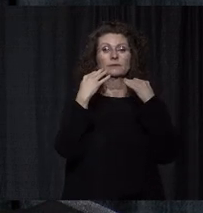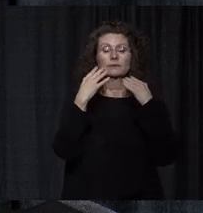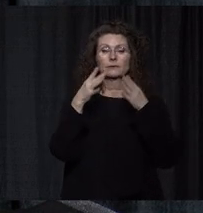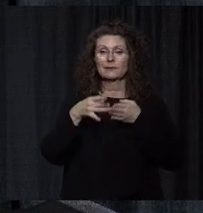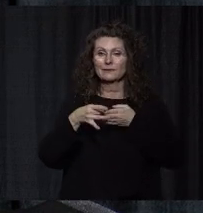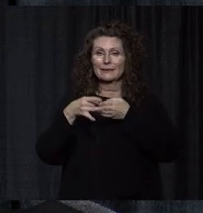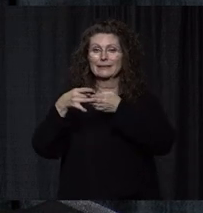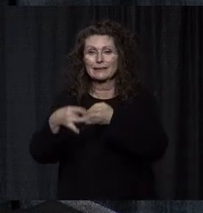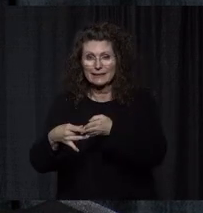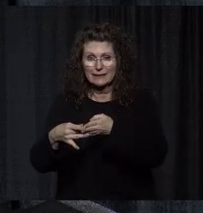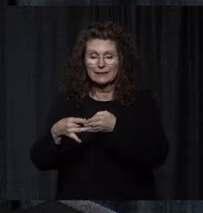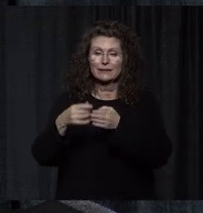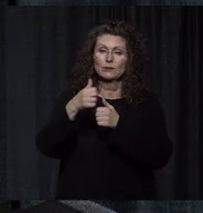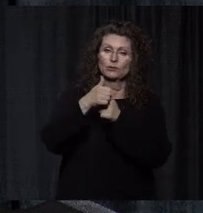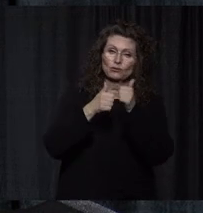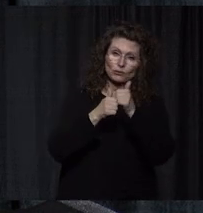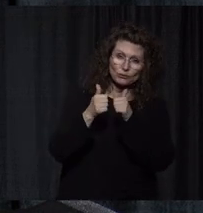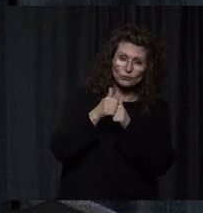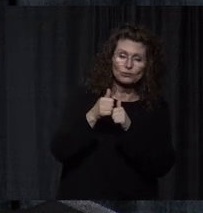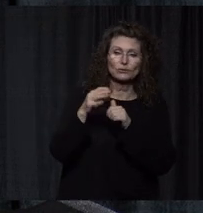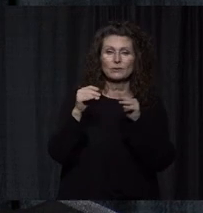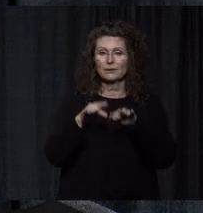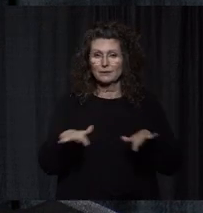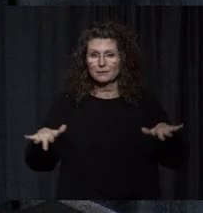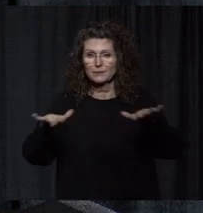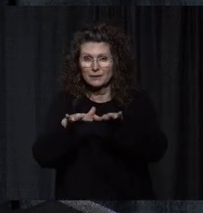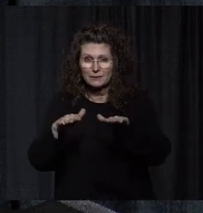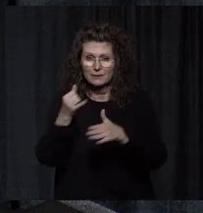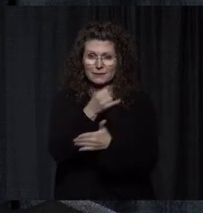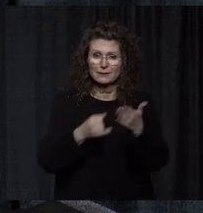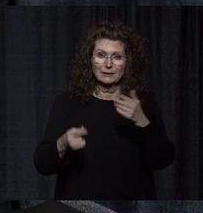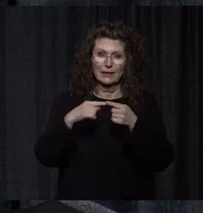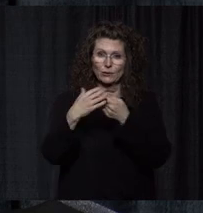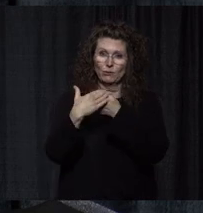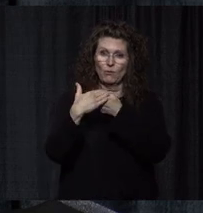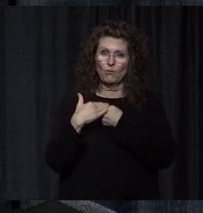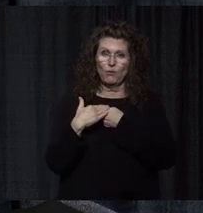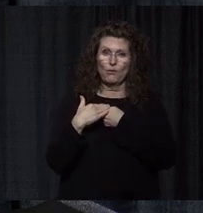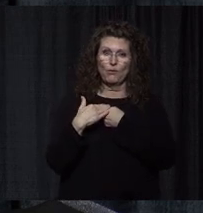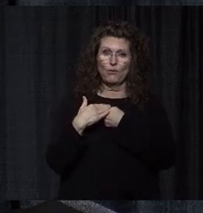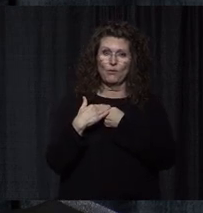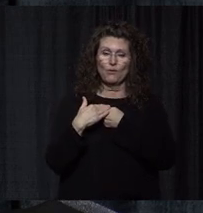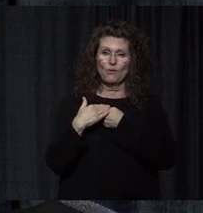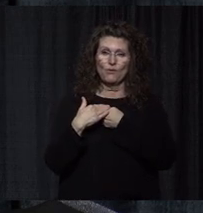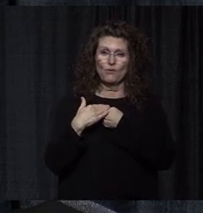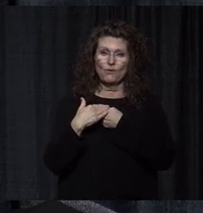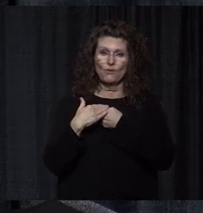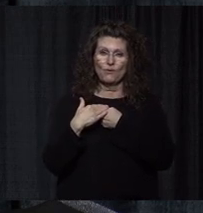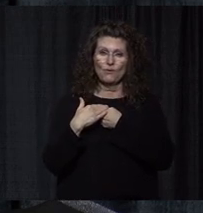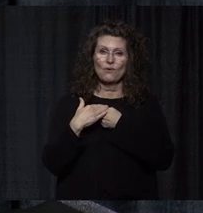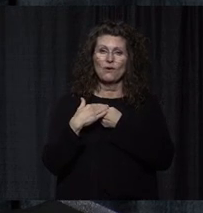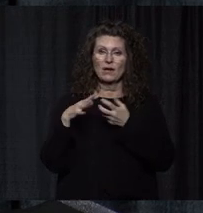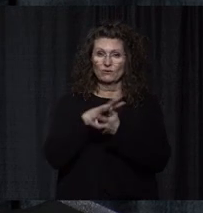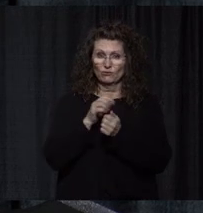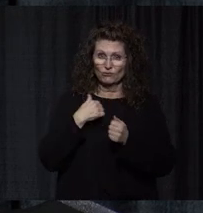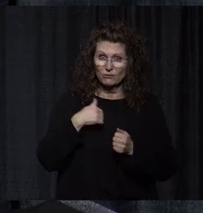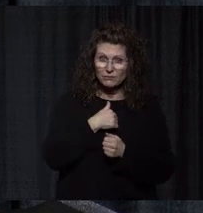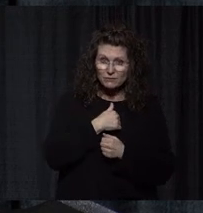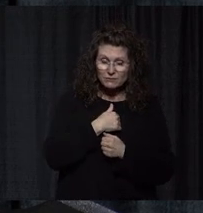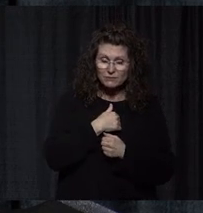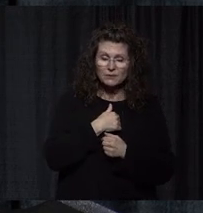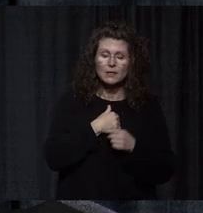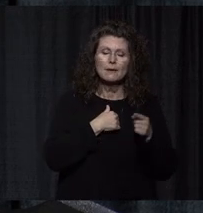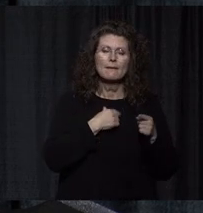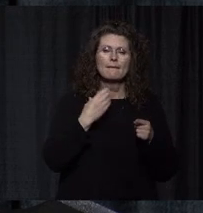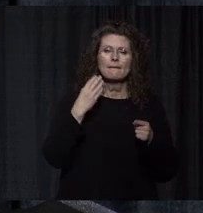and spaces that were historically designed to silence and destroy us, and the invisibility of what it